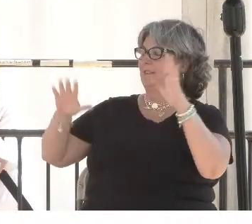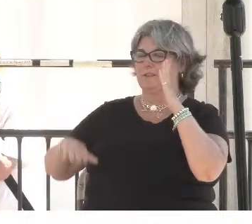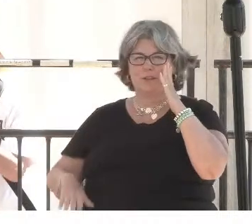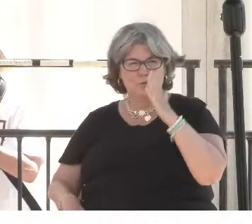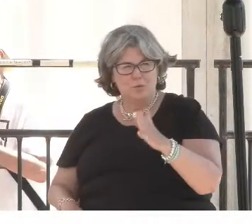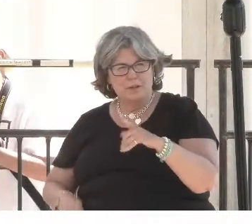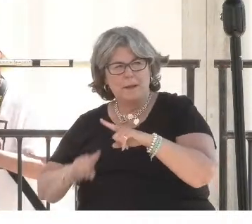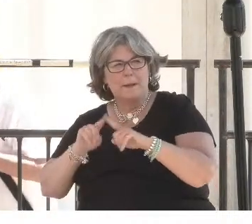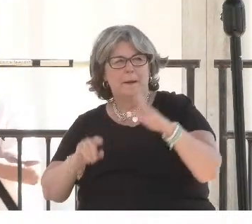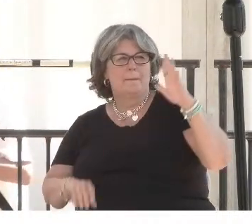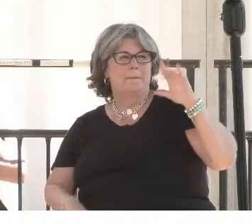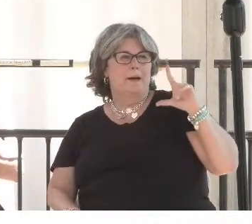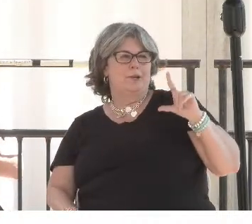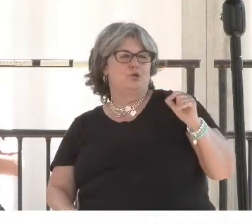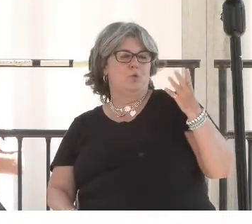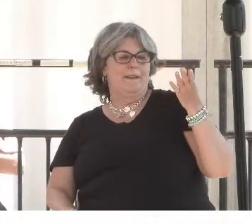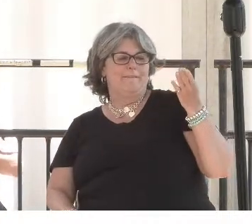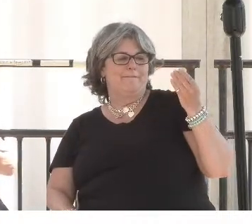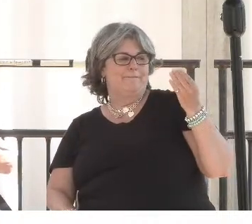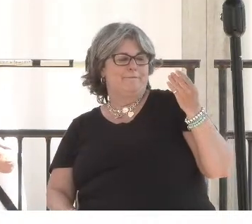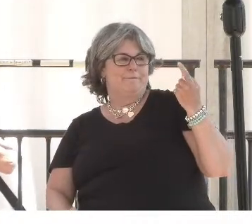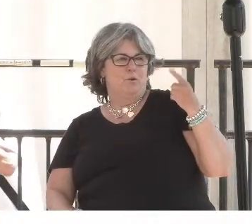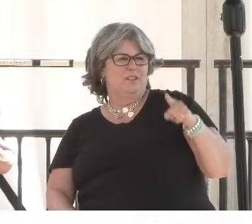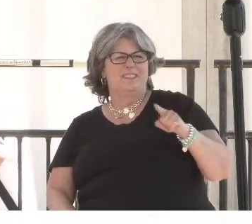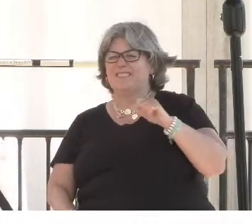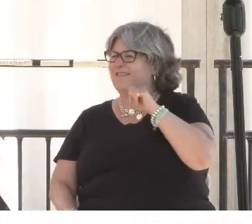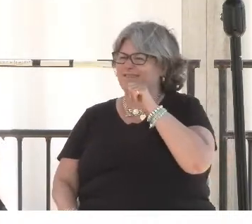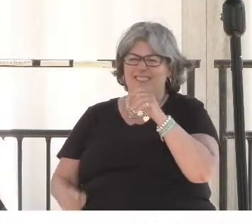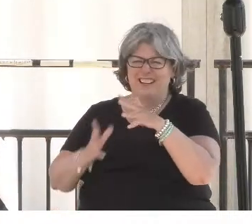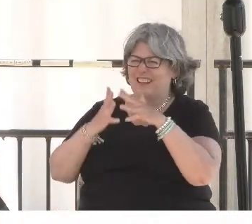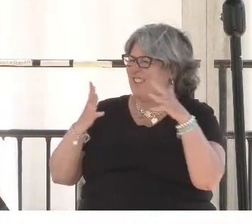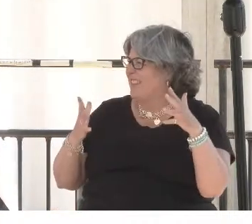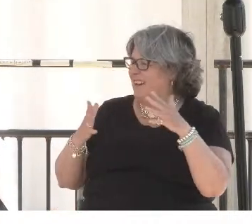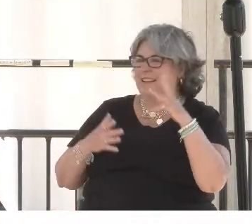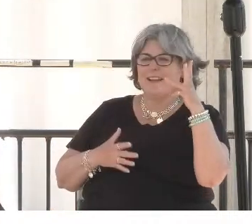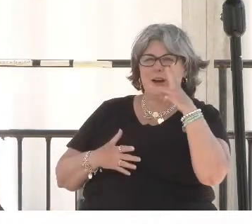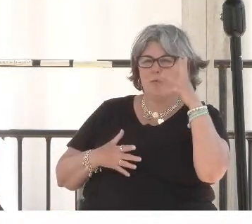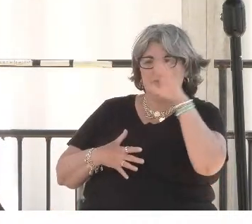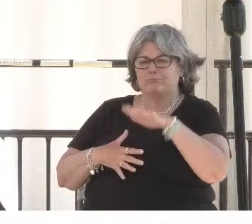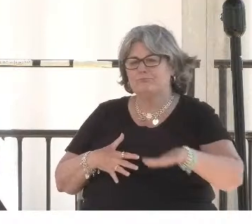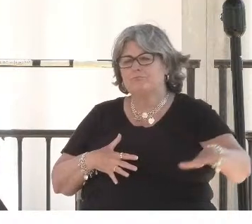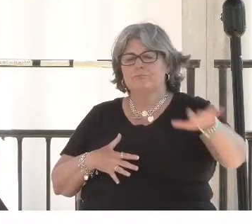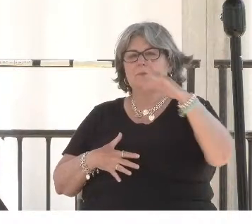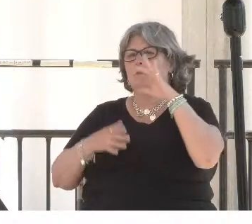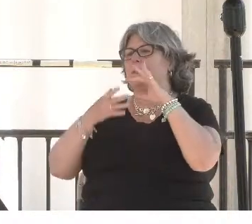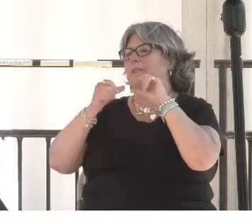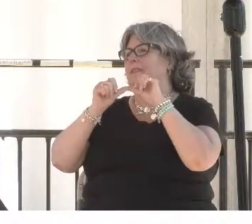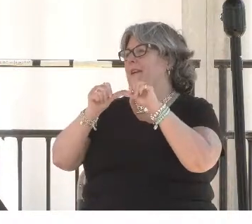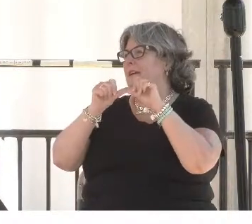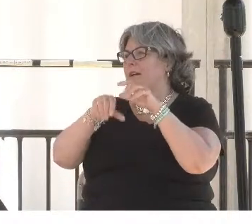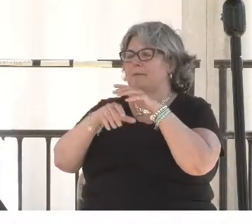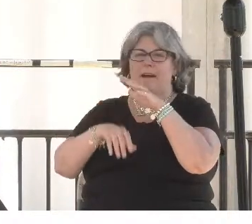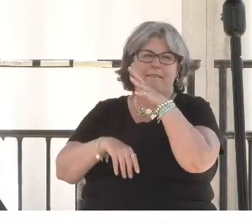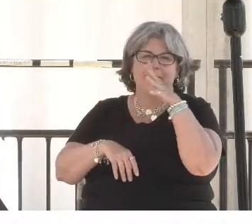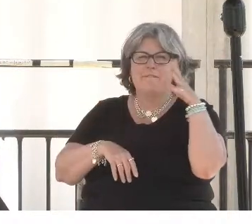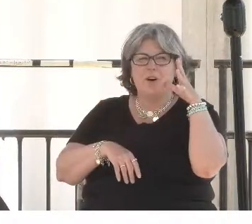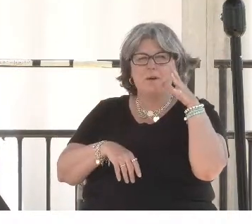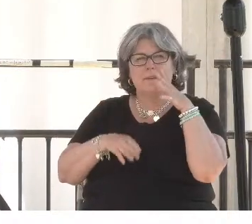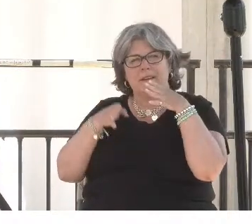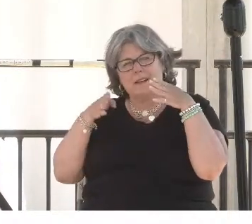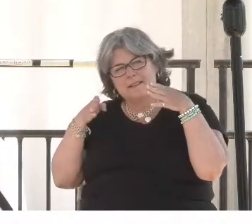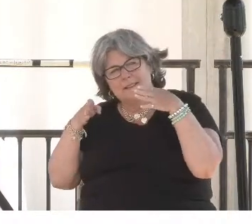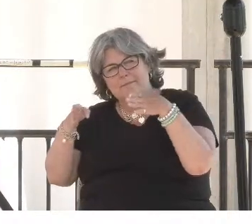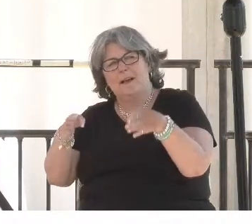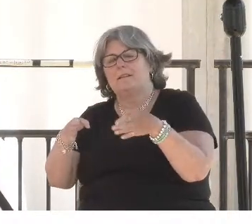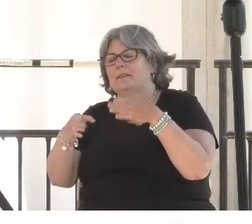But back in 2014, not a lot of, especially wine regions, were thinking about sustainable farming as sort of a path forward and the